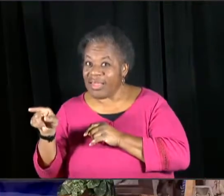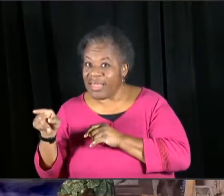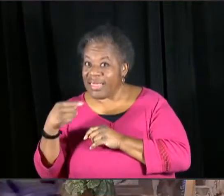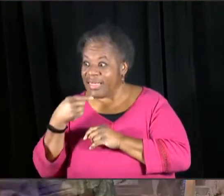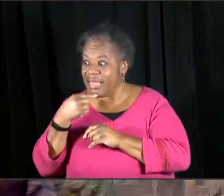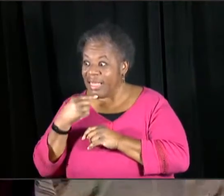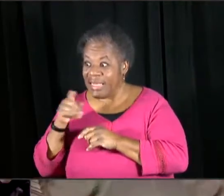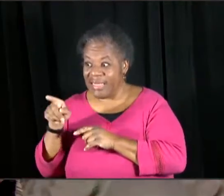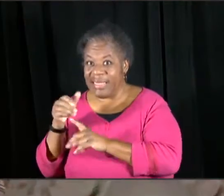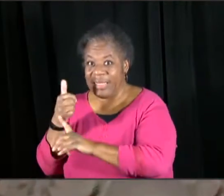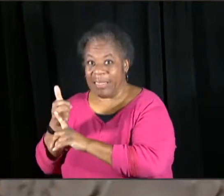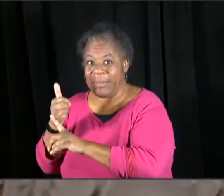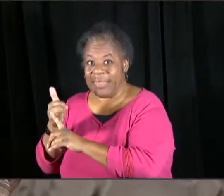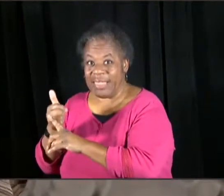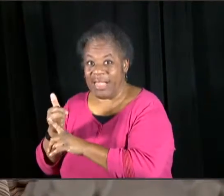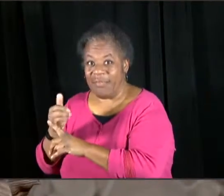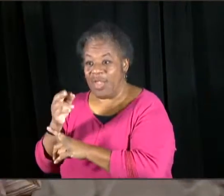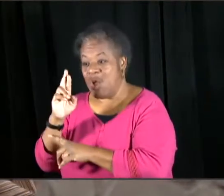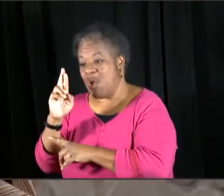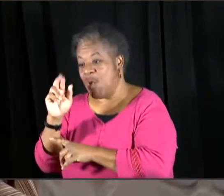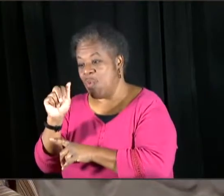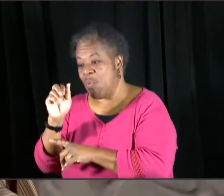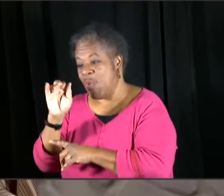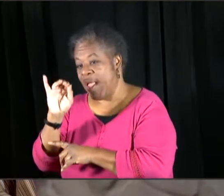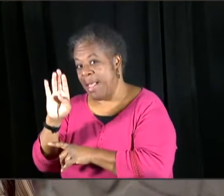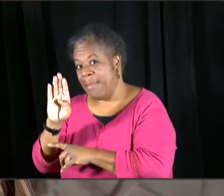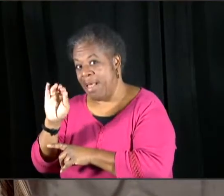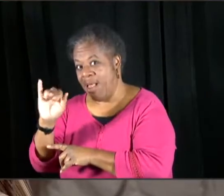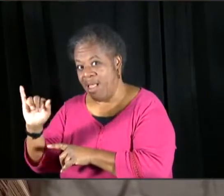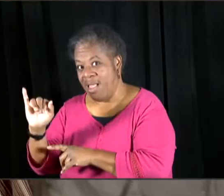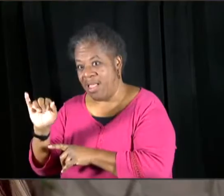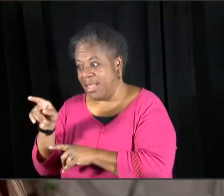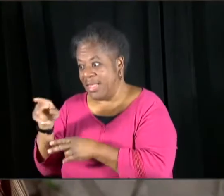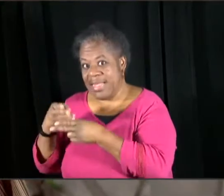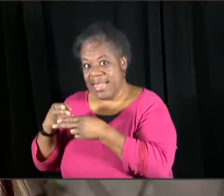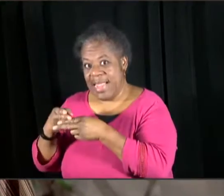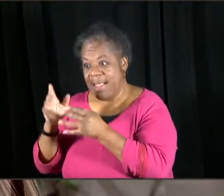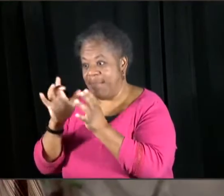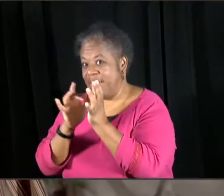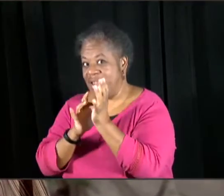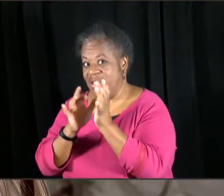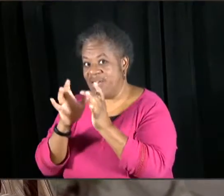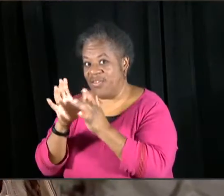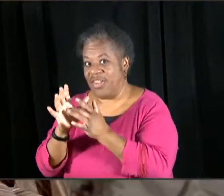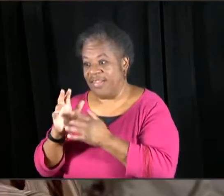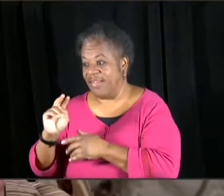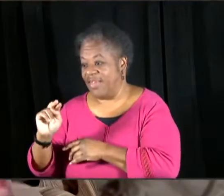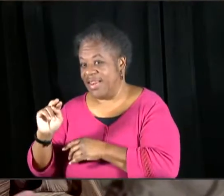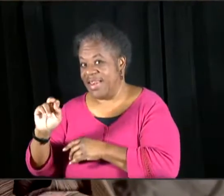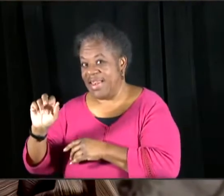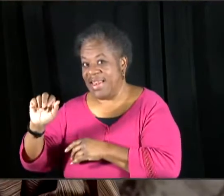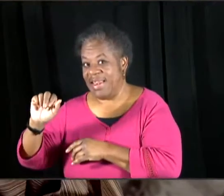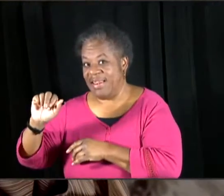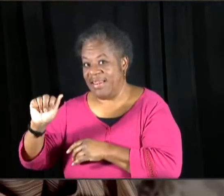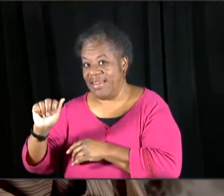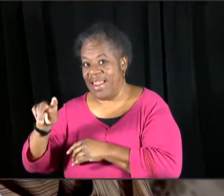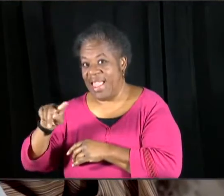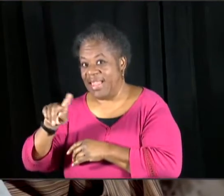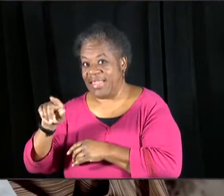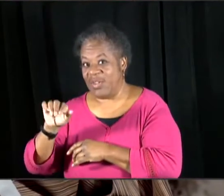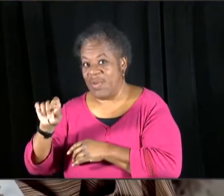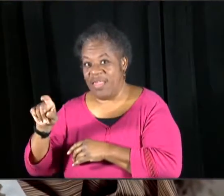rabbi. Well, the man's name was Jesus of Nazareth. And plenty of people were telling his story, even then, during his